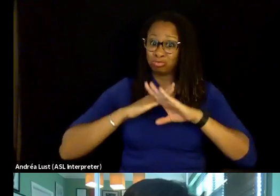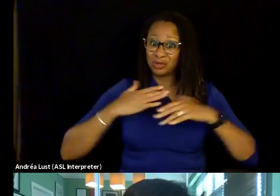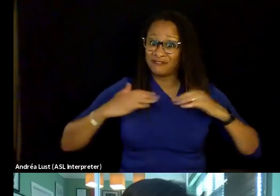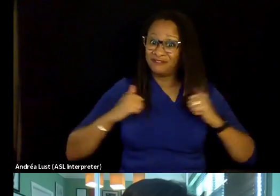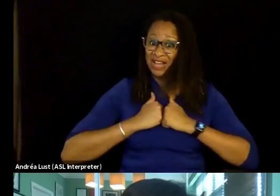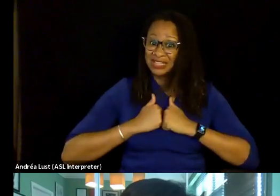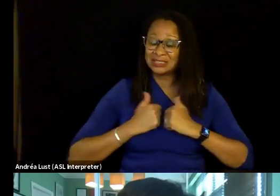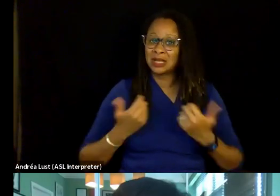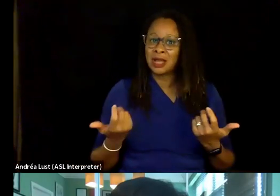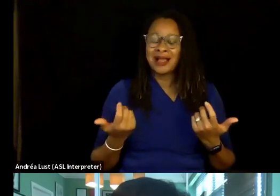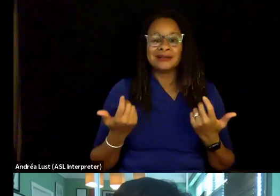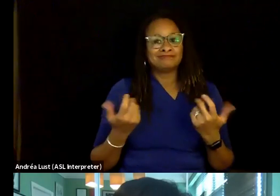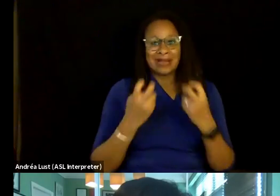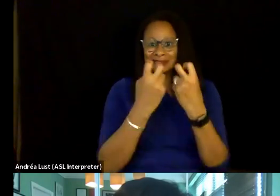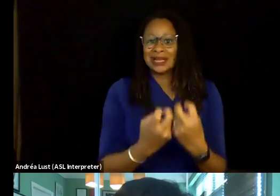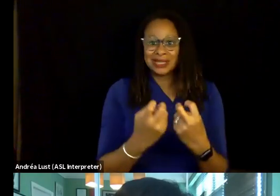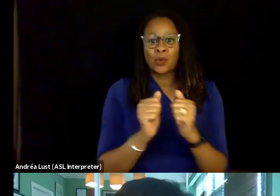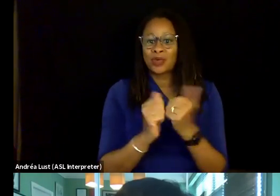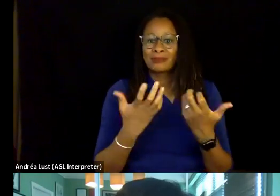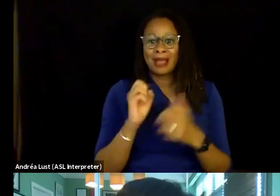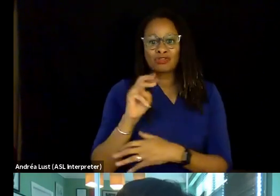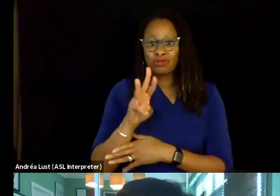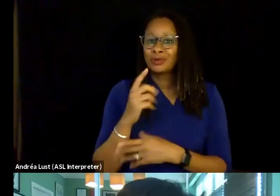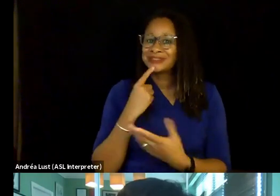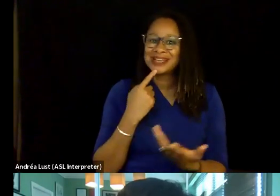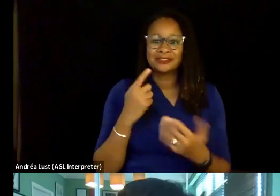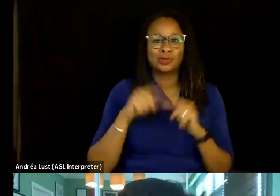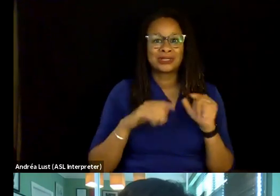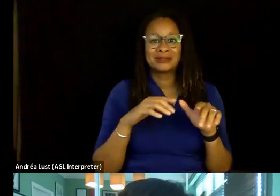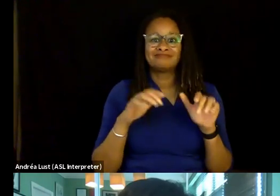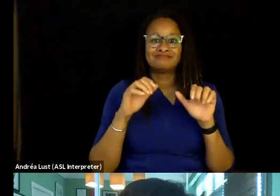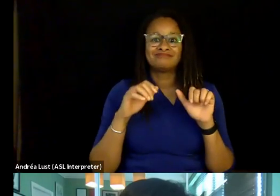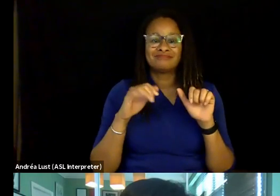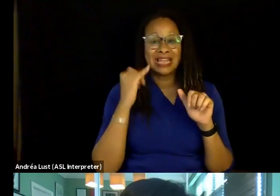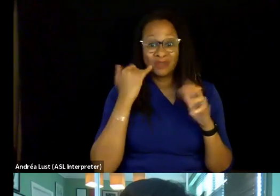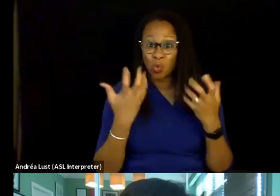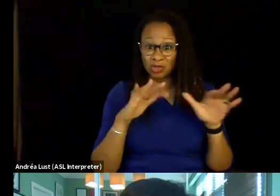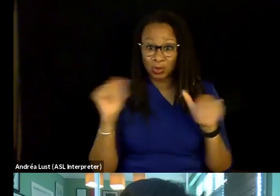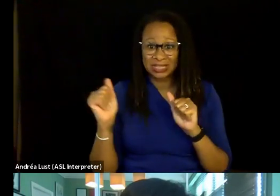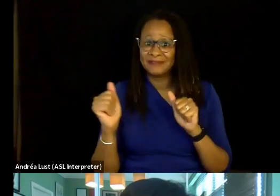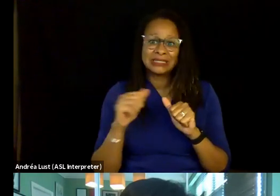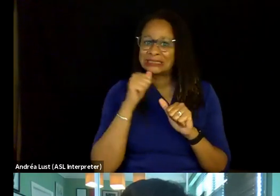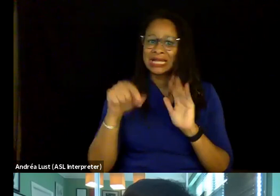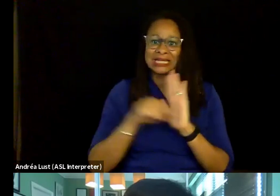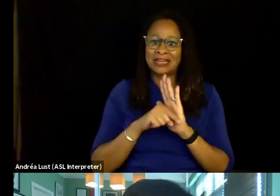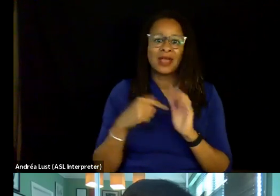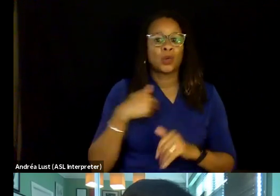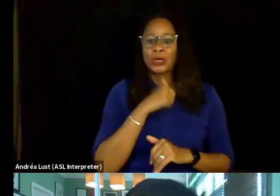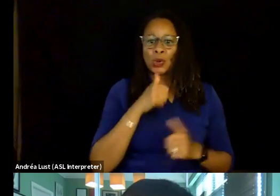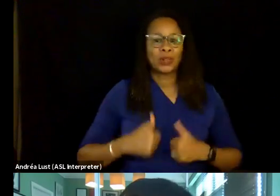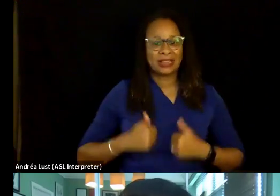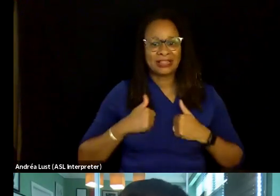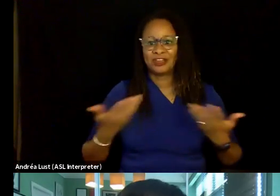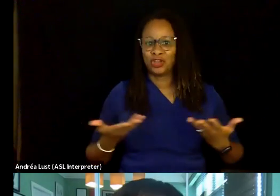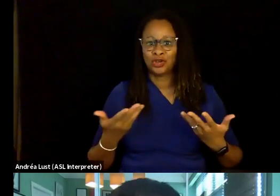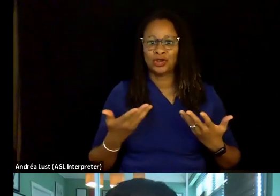I had a conversation with the crew and said, you know, you can leave right now. I wouldn't take it against you. We don't live here. We're more protected,